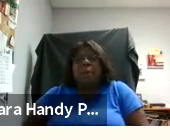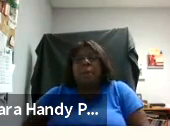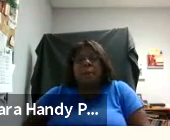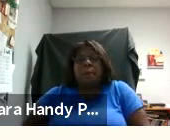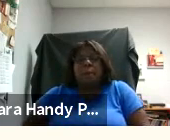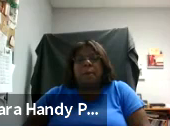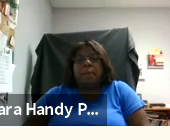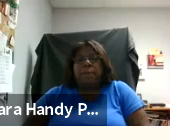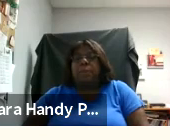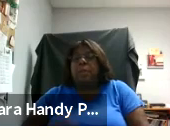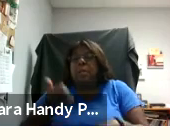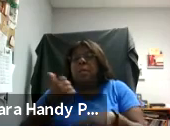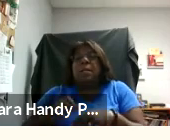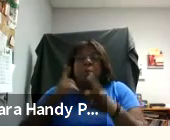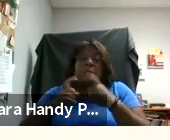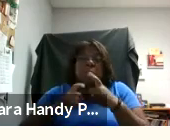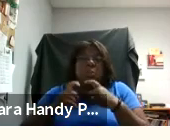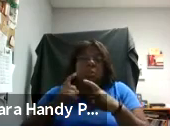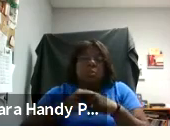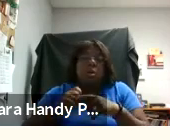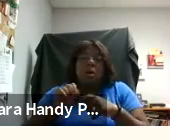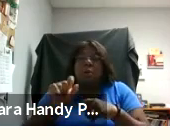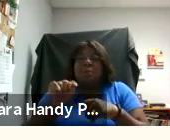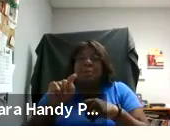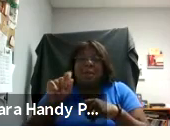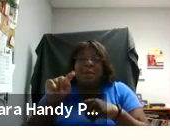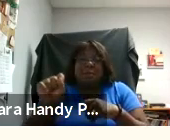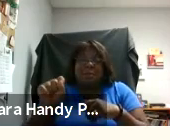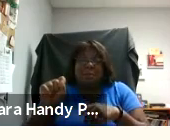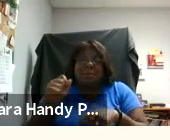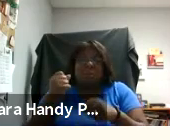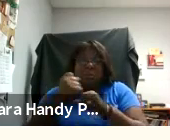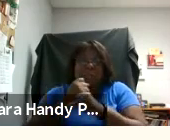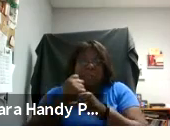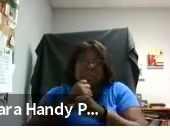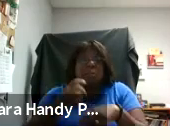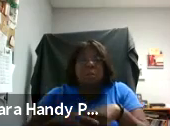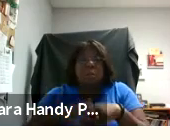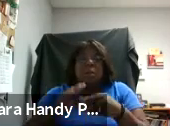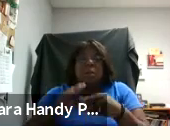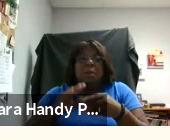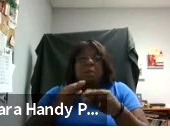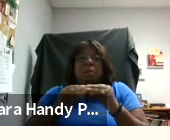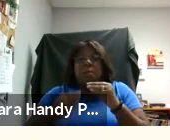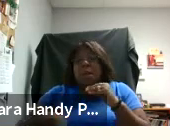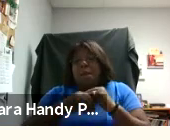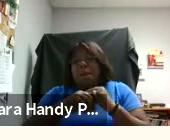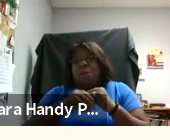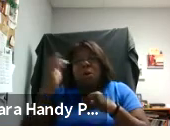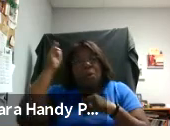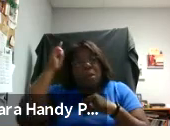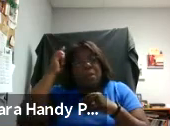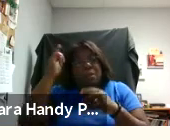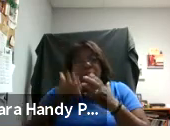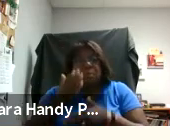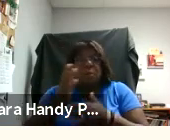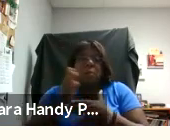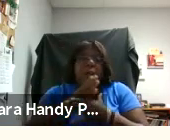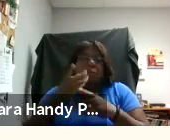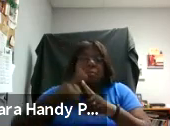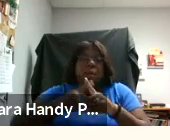Was there any questions on the statistics? The number that I added on lettuce this morning was the average monthly